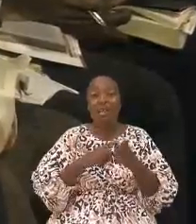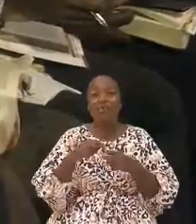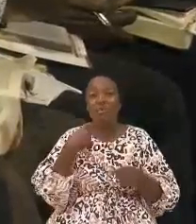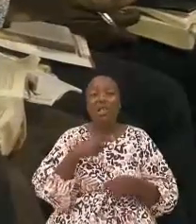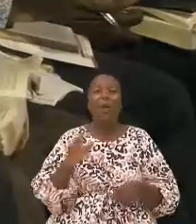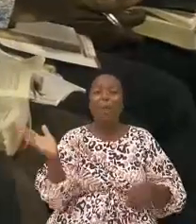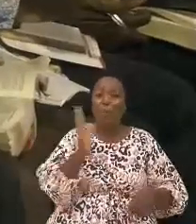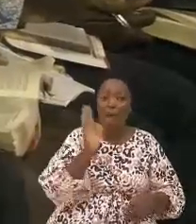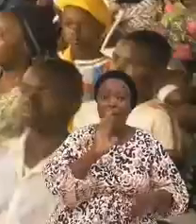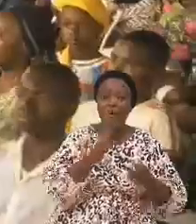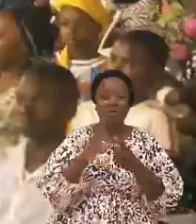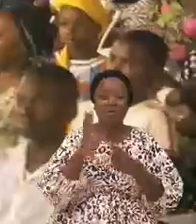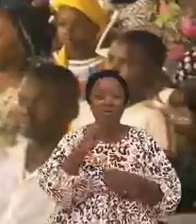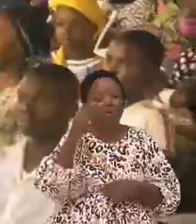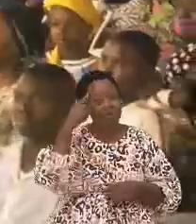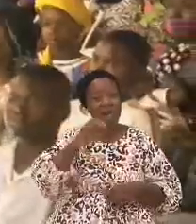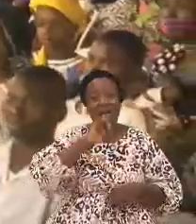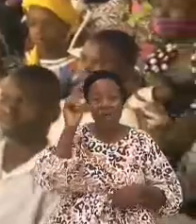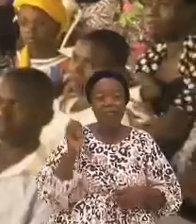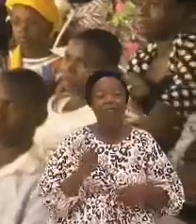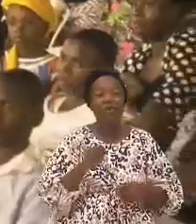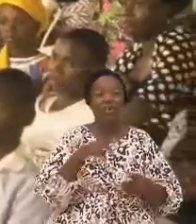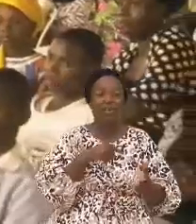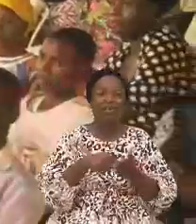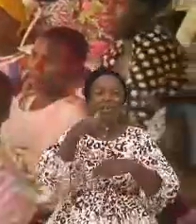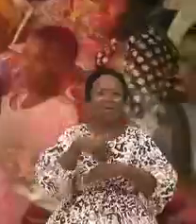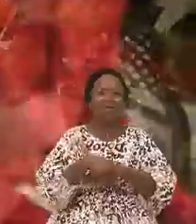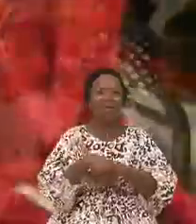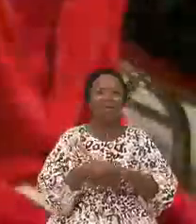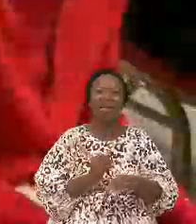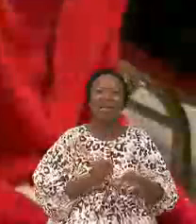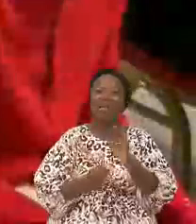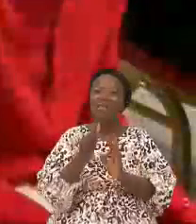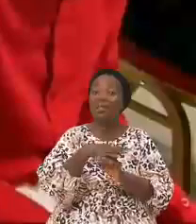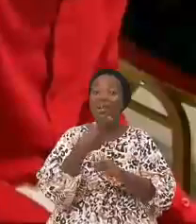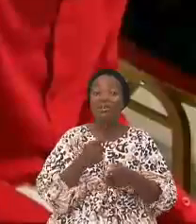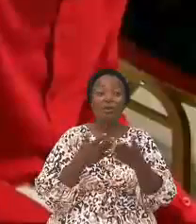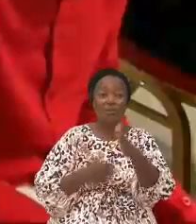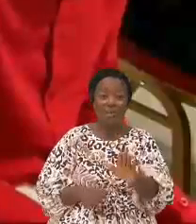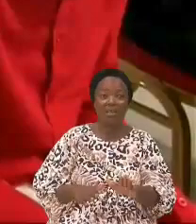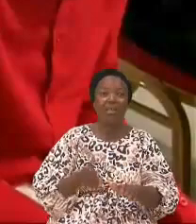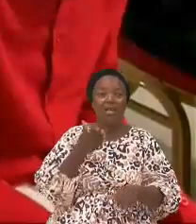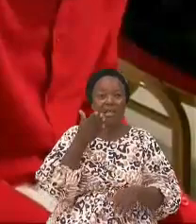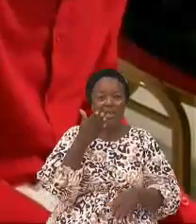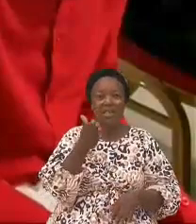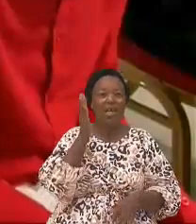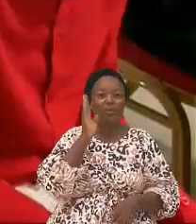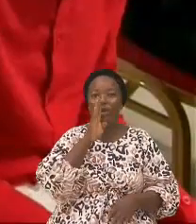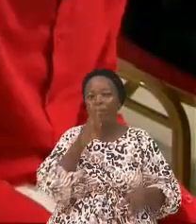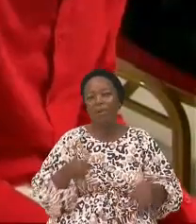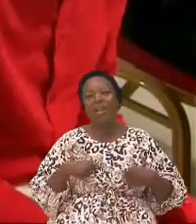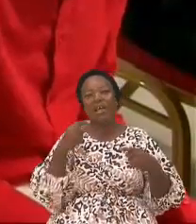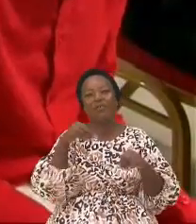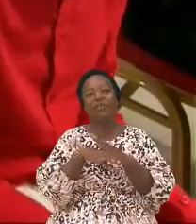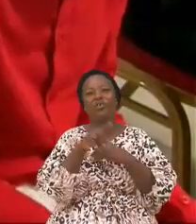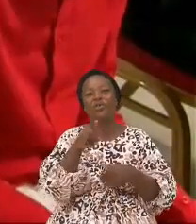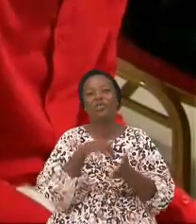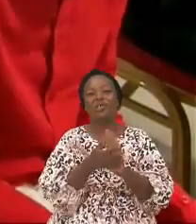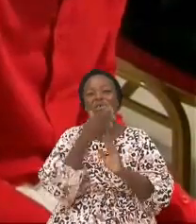devil brought into our lives, we say bye-bye to them forever. Tonight, instead